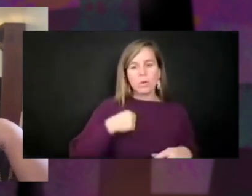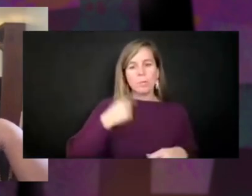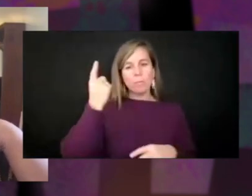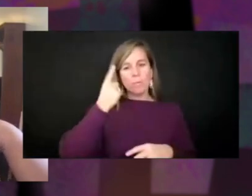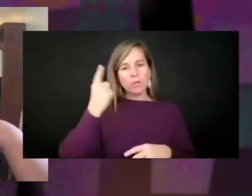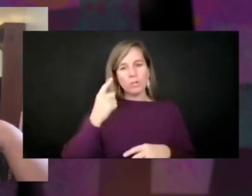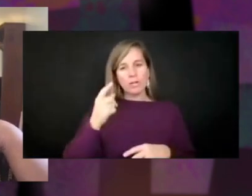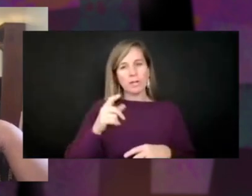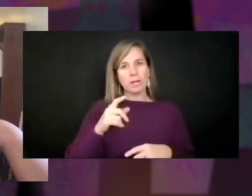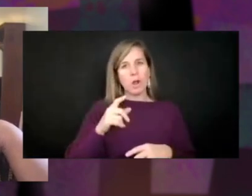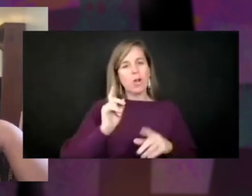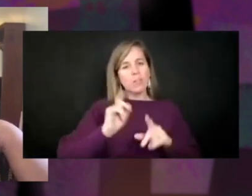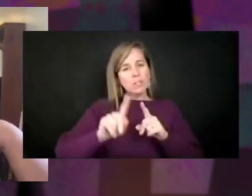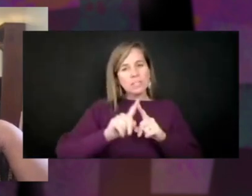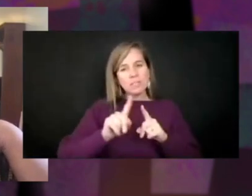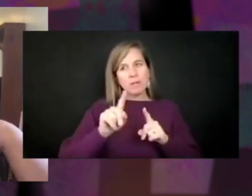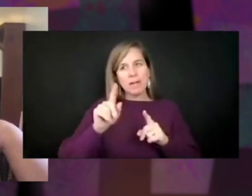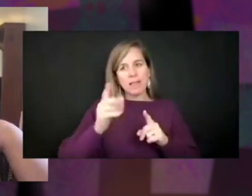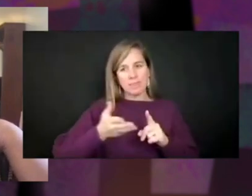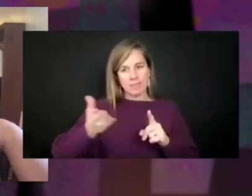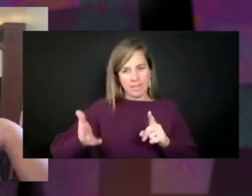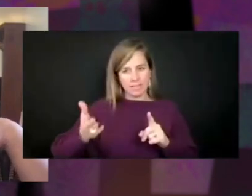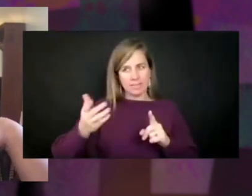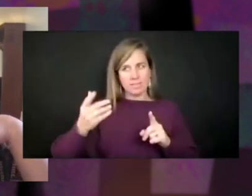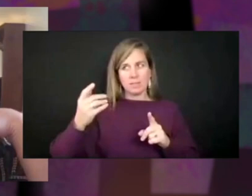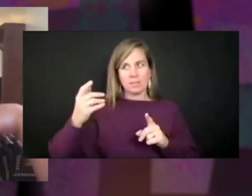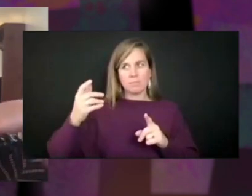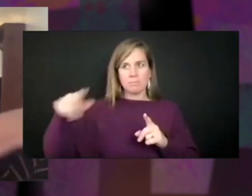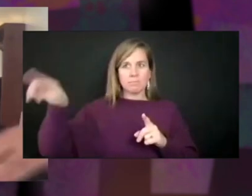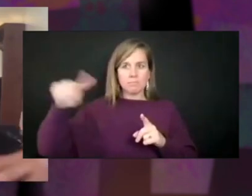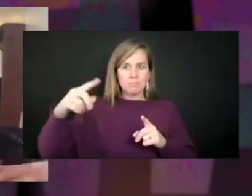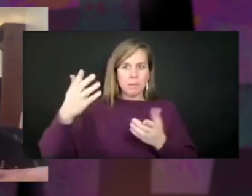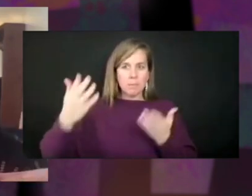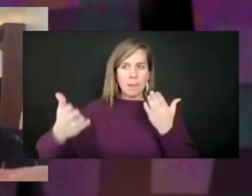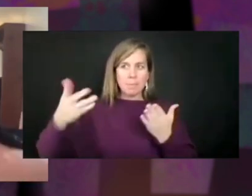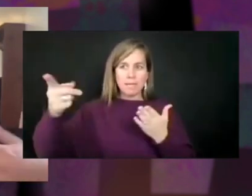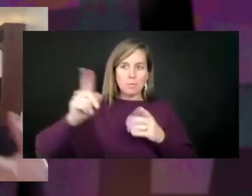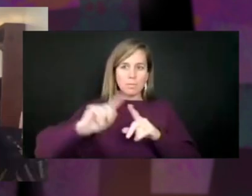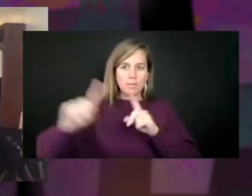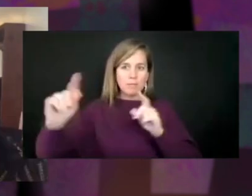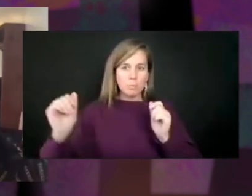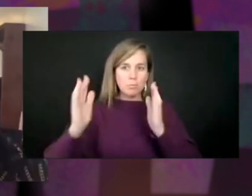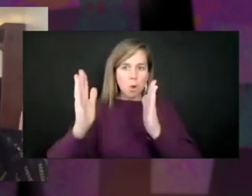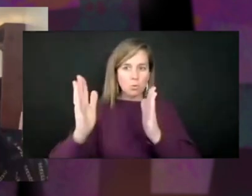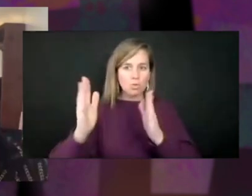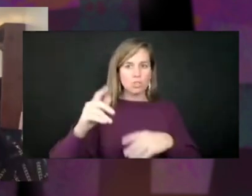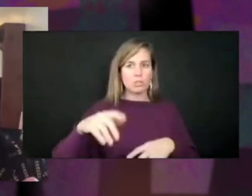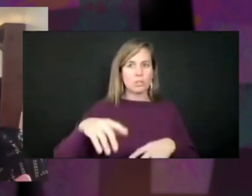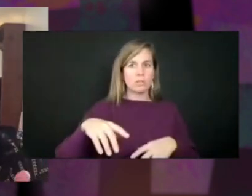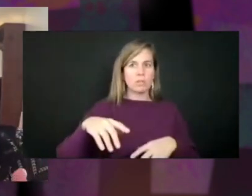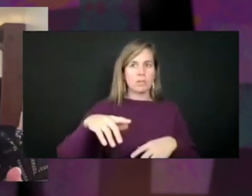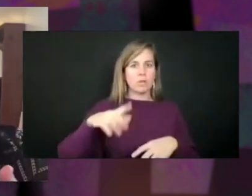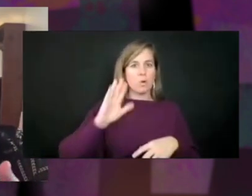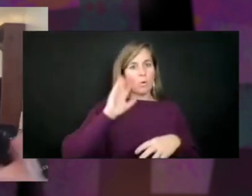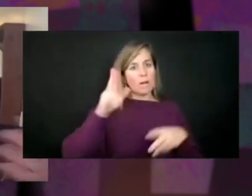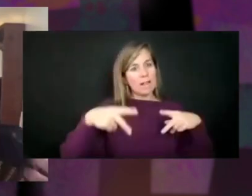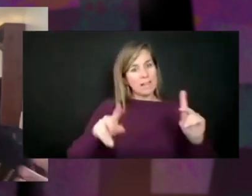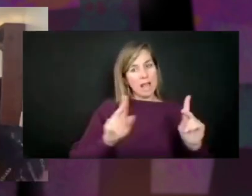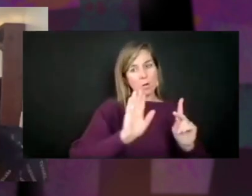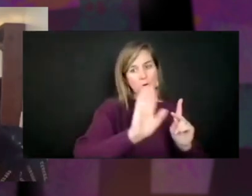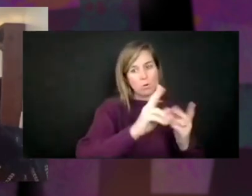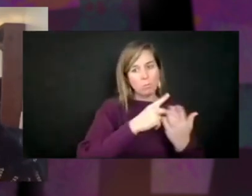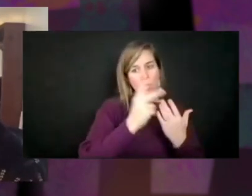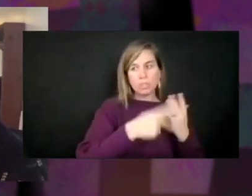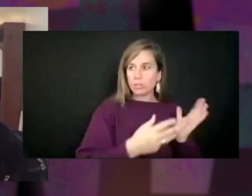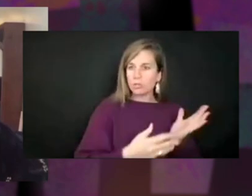stronger feeling of safety for you as an artist in those moments that might have allowed those projects to thrive in an institution? Are there,